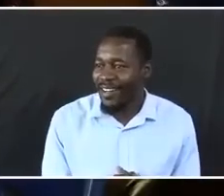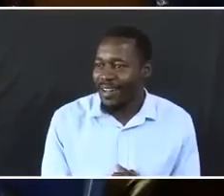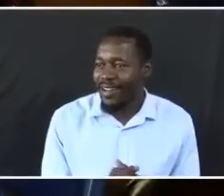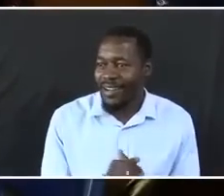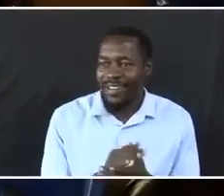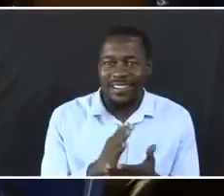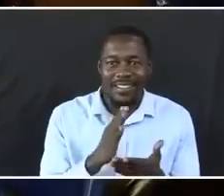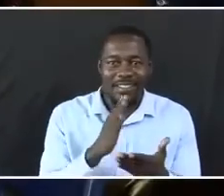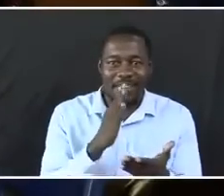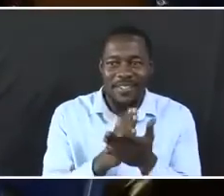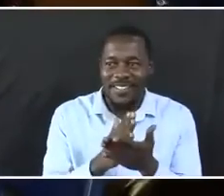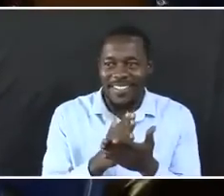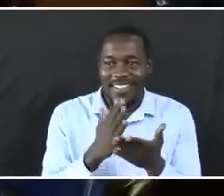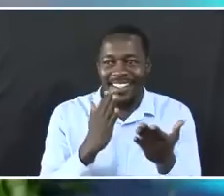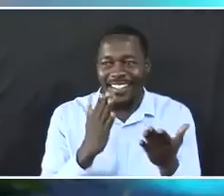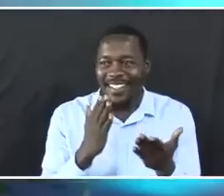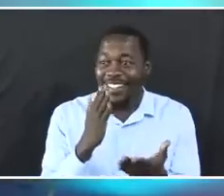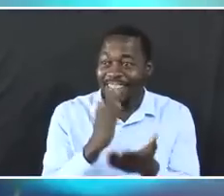Swali yake ya kwanza ilikuwa nini?